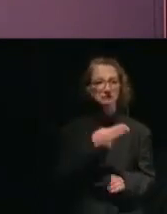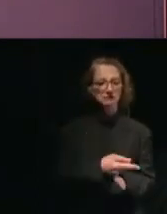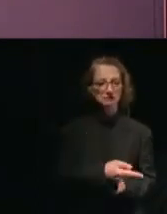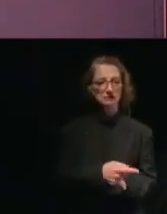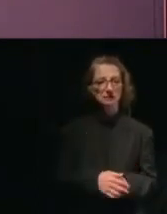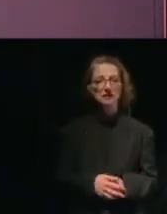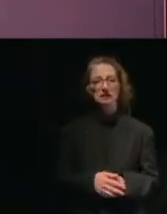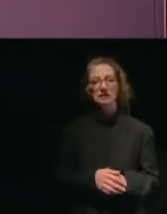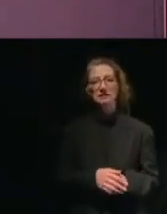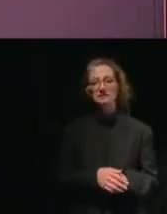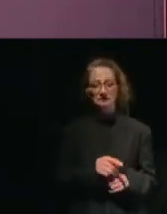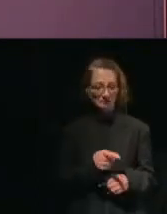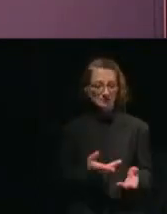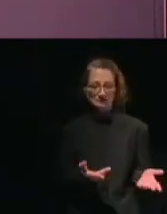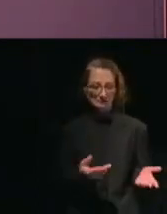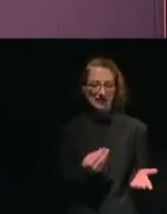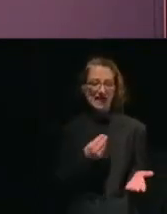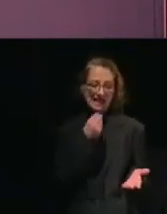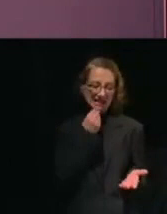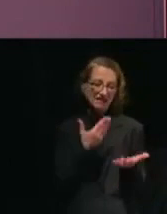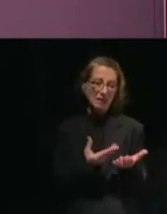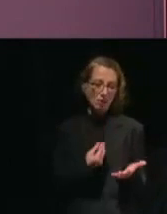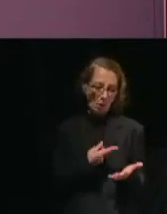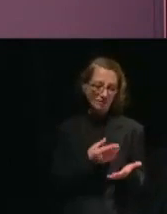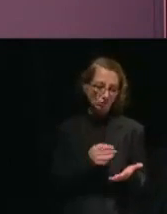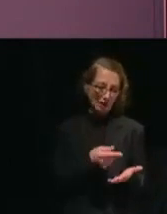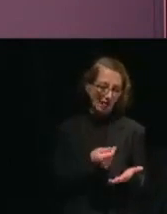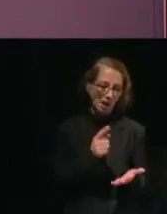An actor calls this notification a real joke,